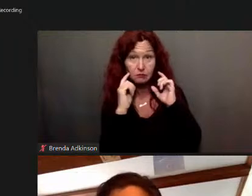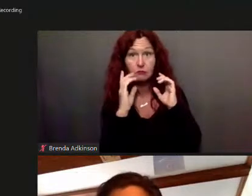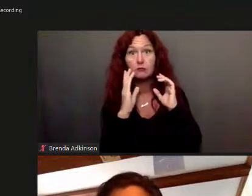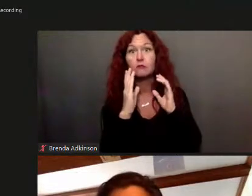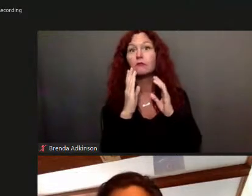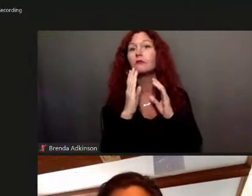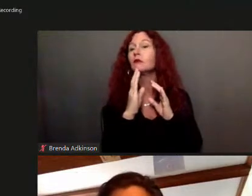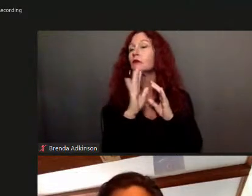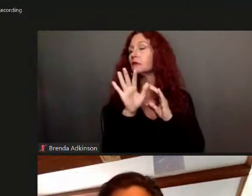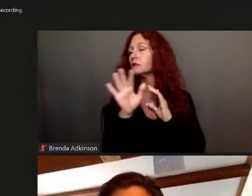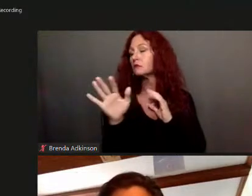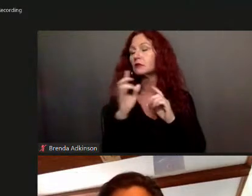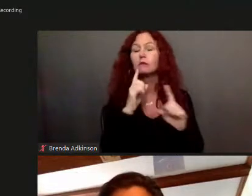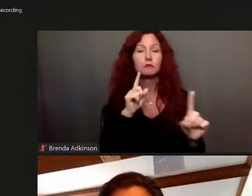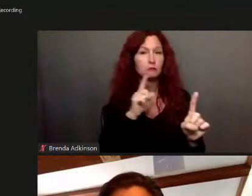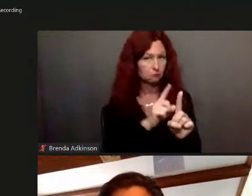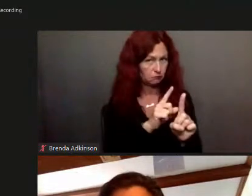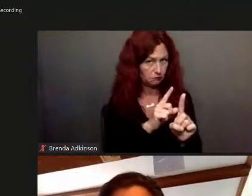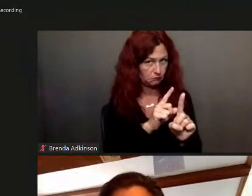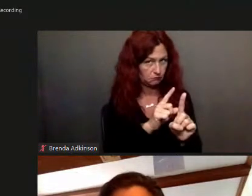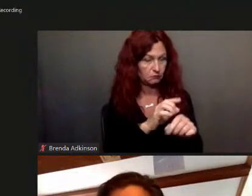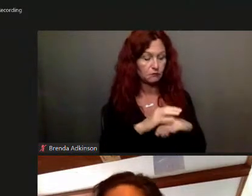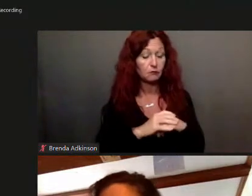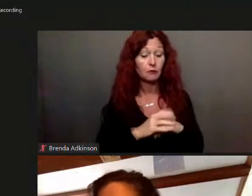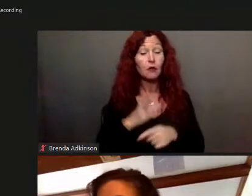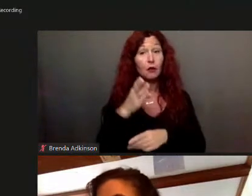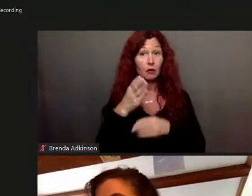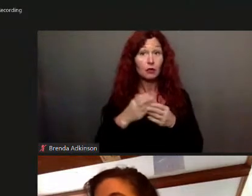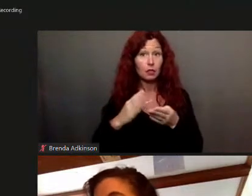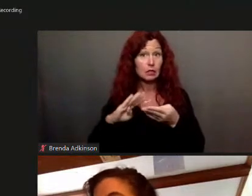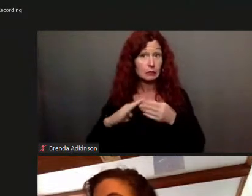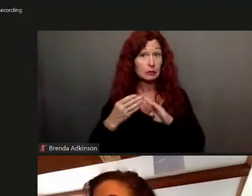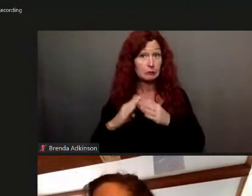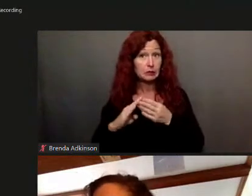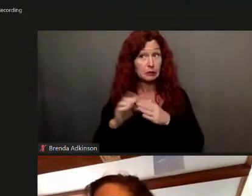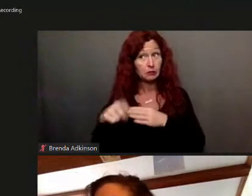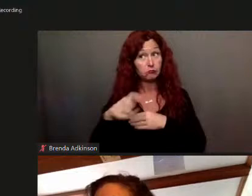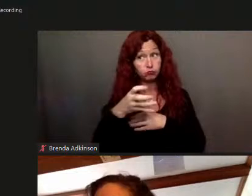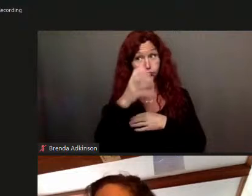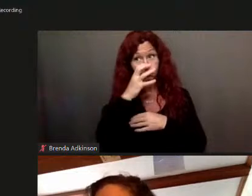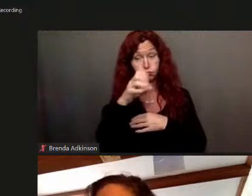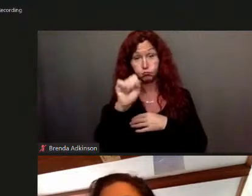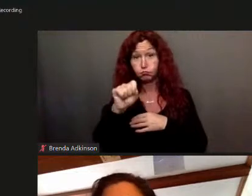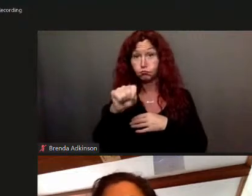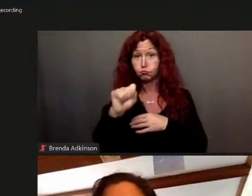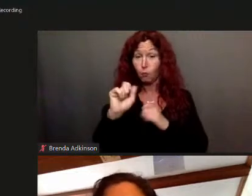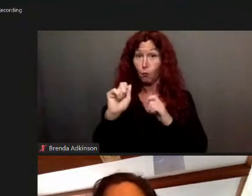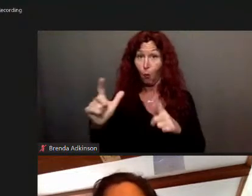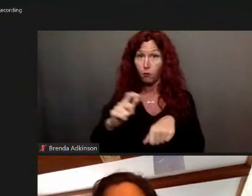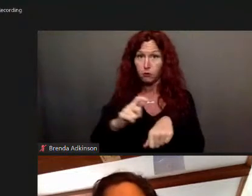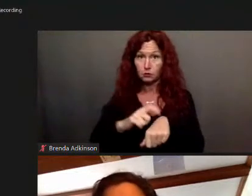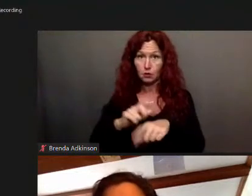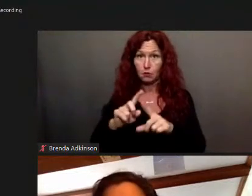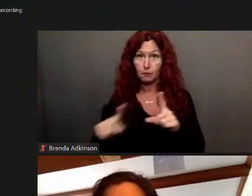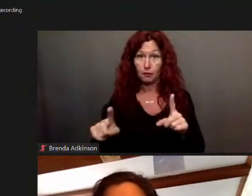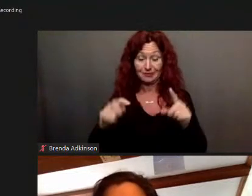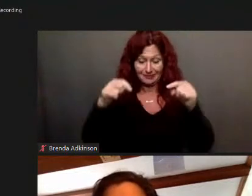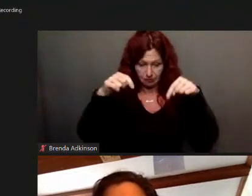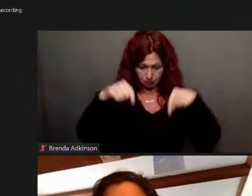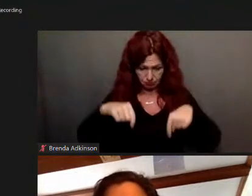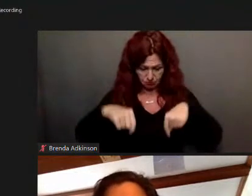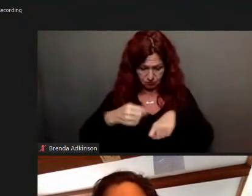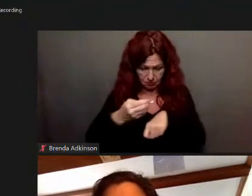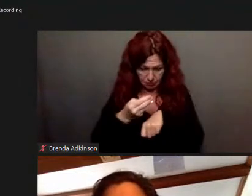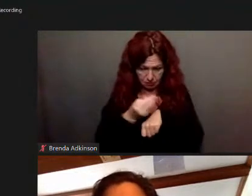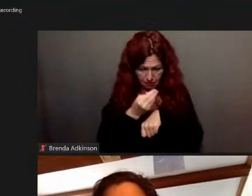mask. I don't know which cities they are because I haven't seen the orders yet, but anywhere in Miami-Dade for quite some time, okay.